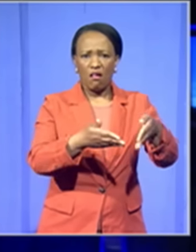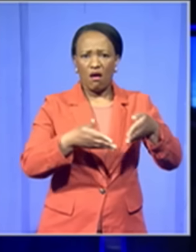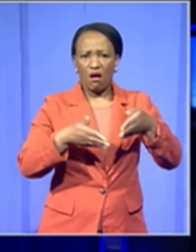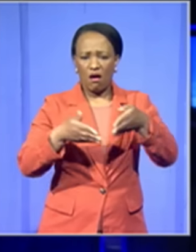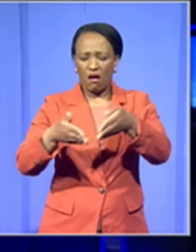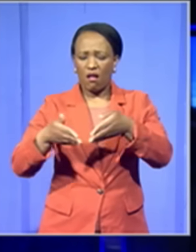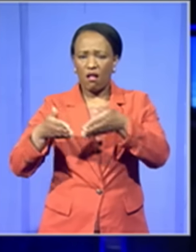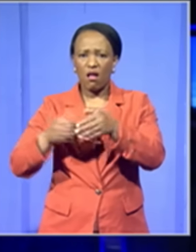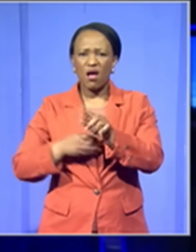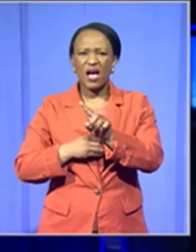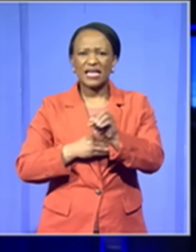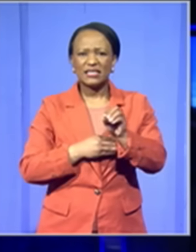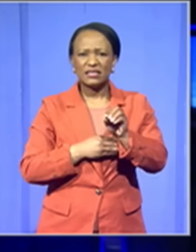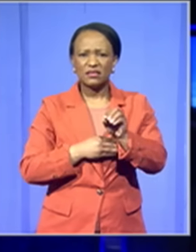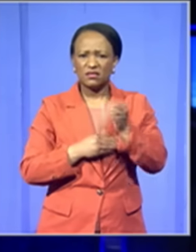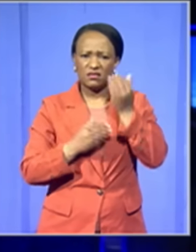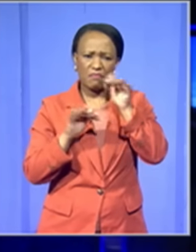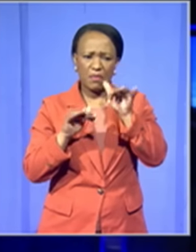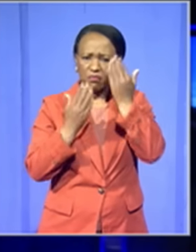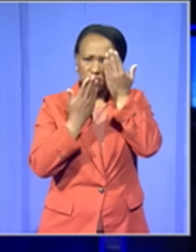tswang motseng wa bobona.